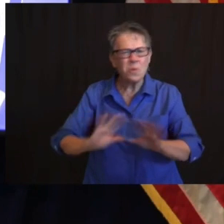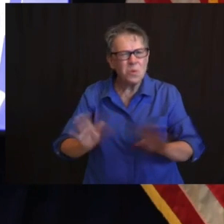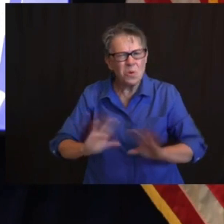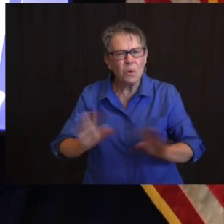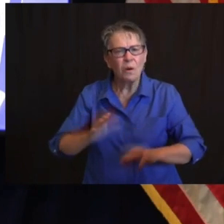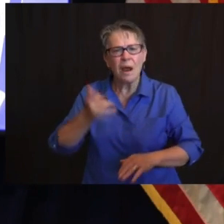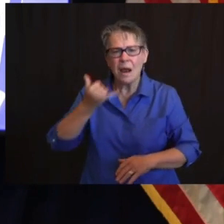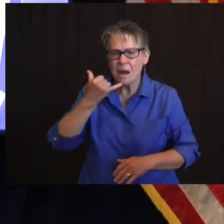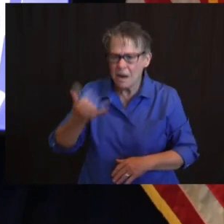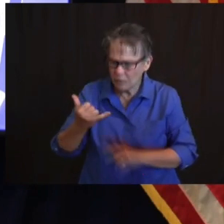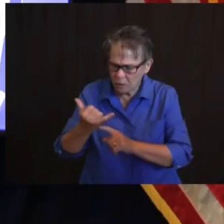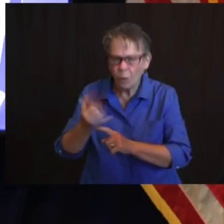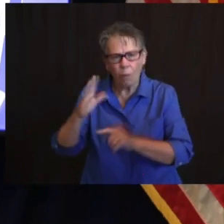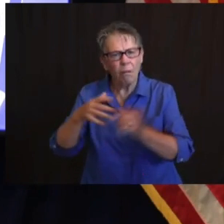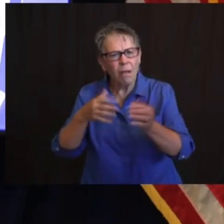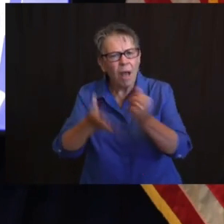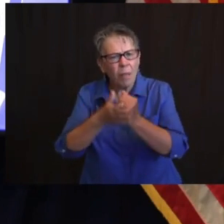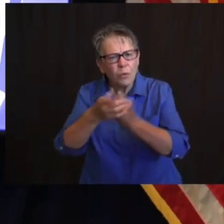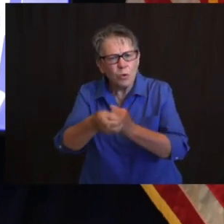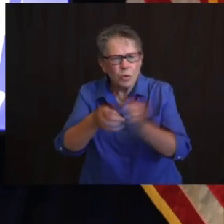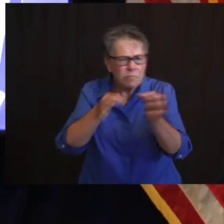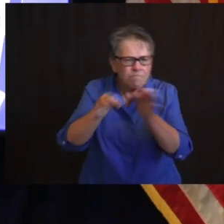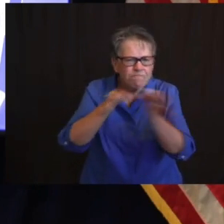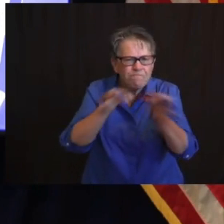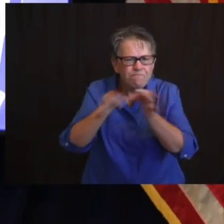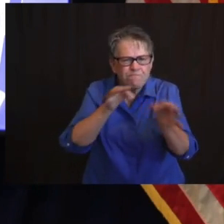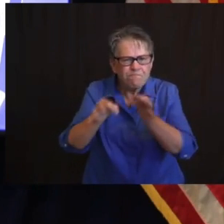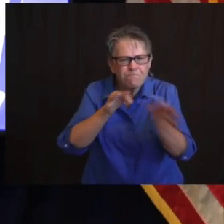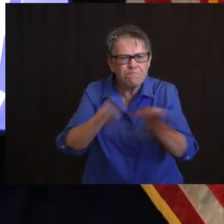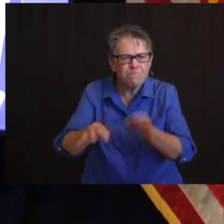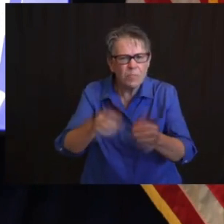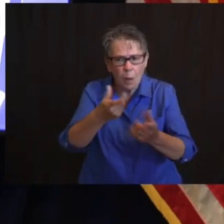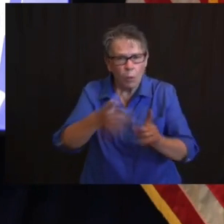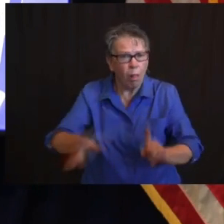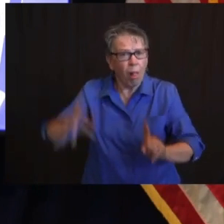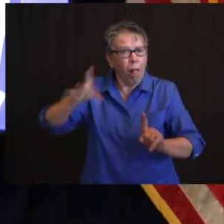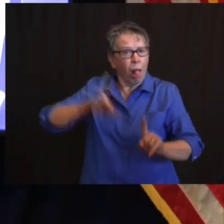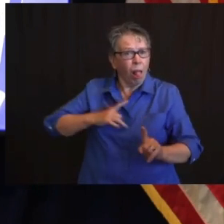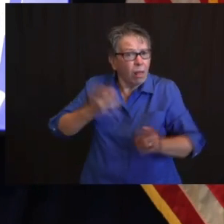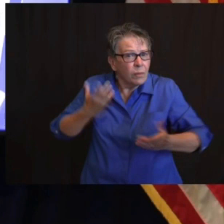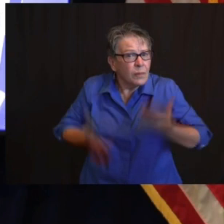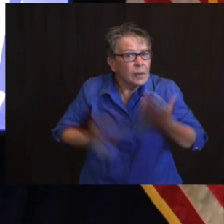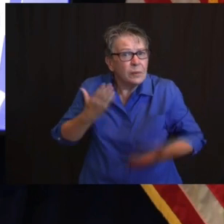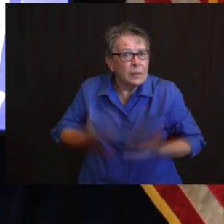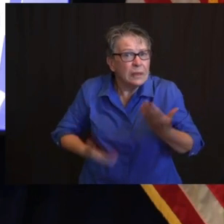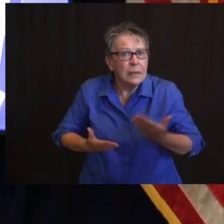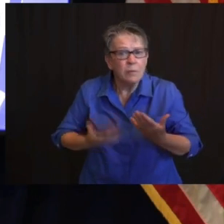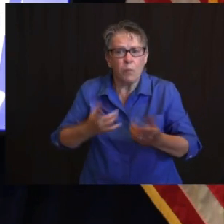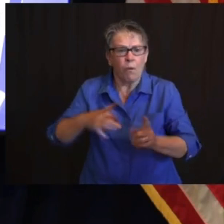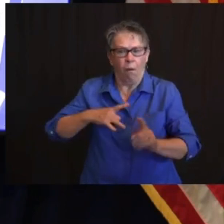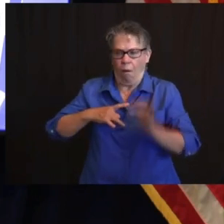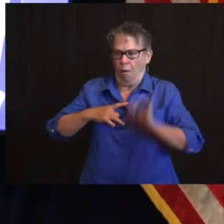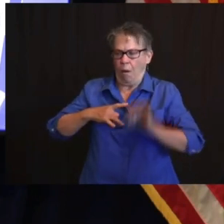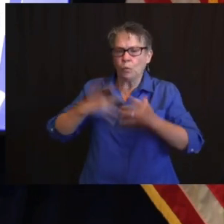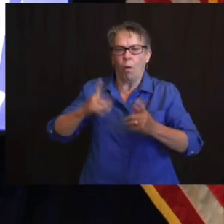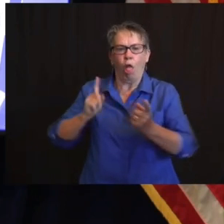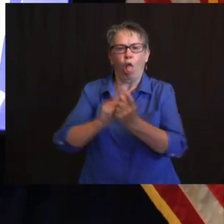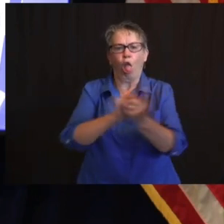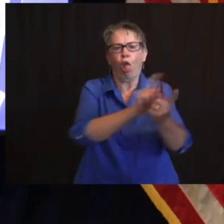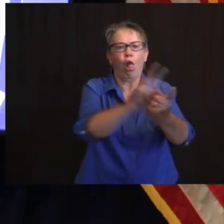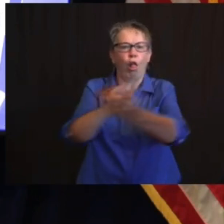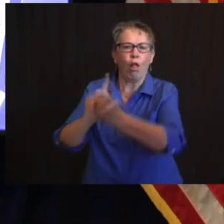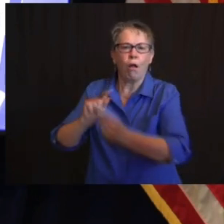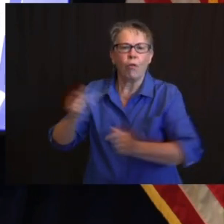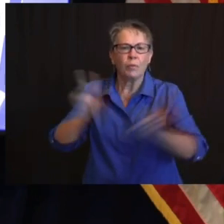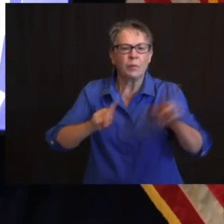with, who you've had contact with, where you've been, and share with them what you may need, what help you may need. We need